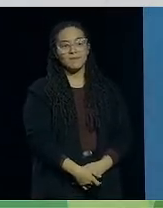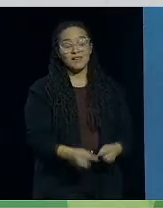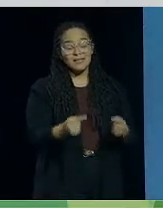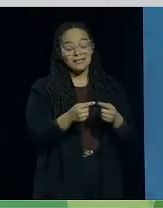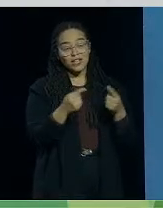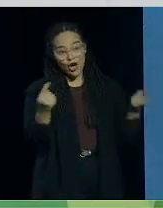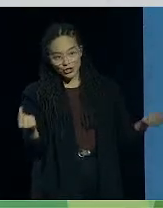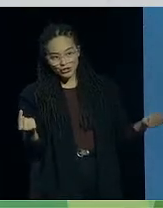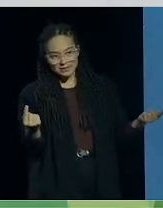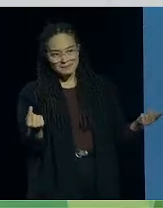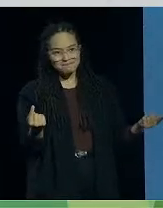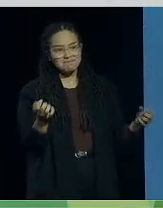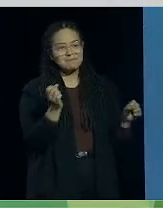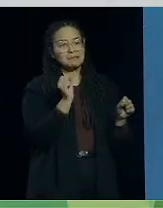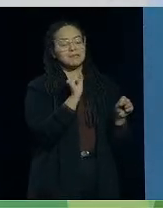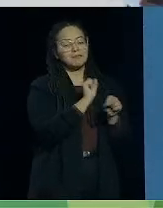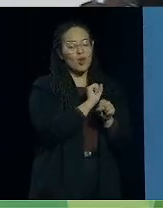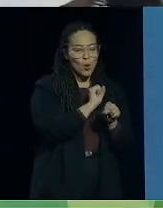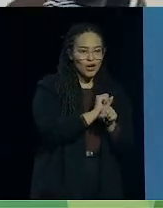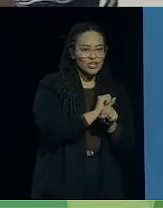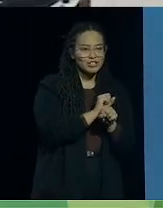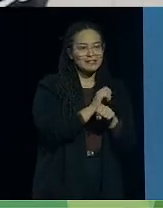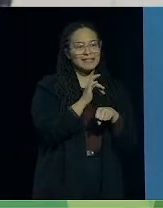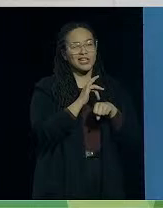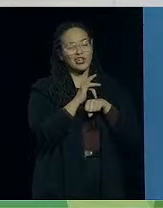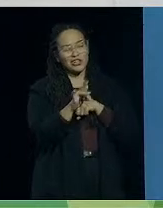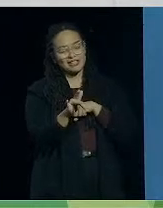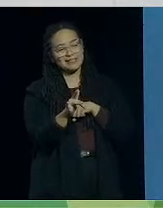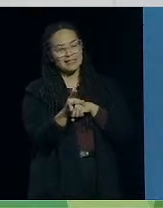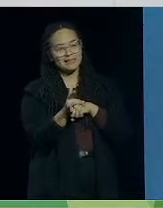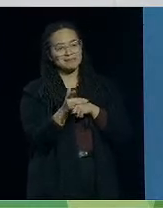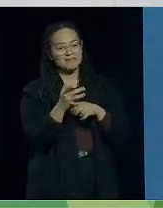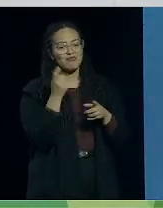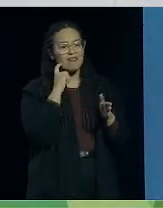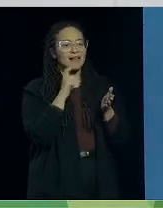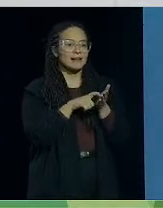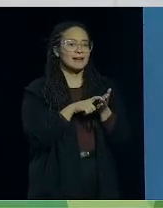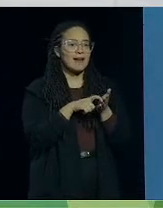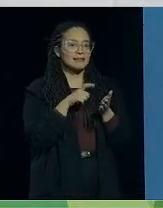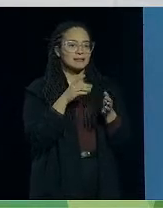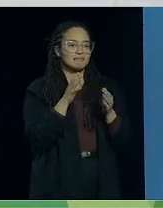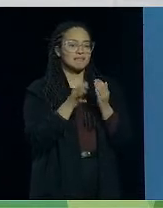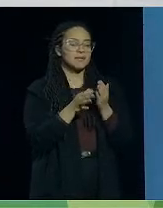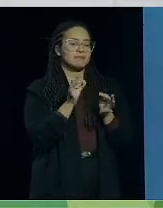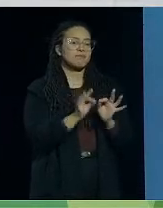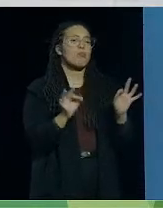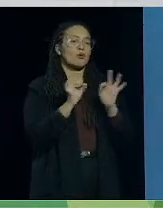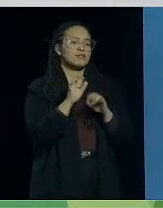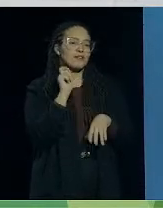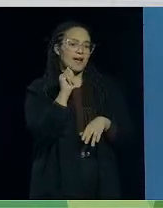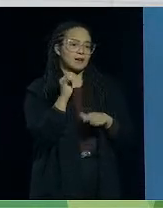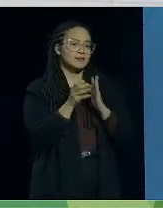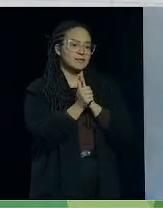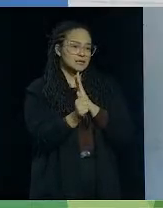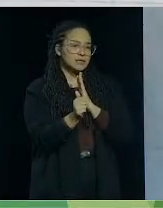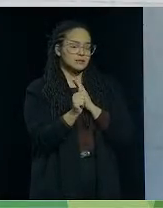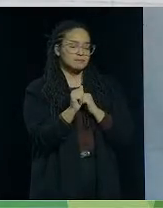In contrast, employers are at an early stage in recognizing the importance of AI